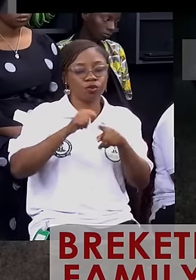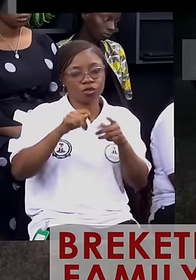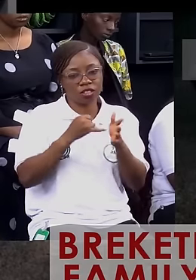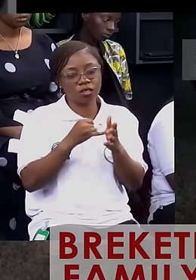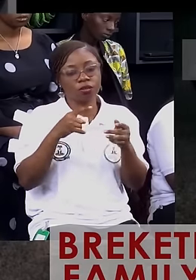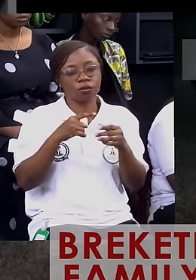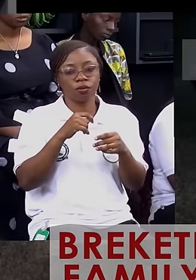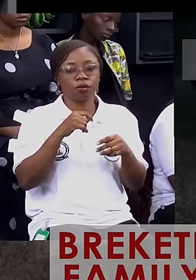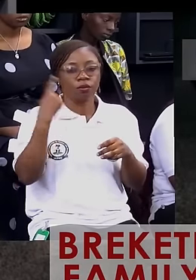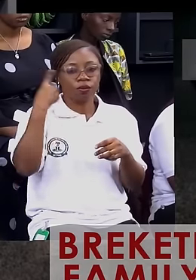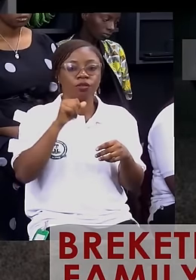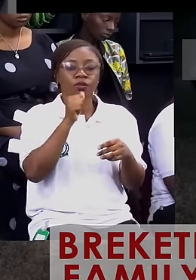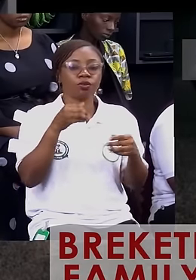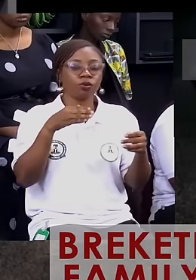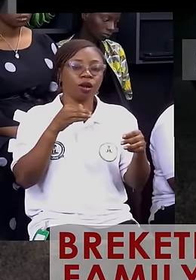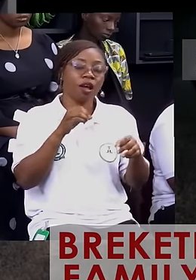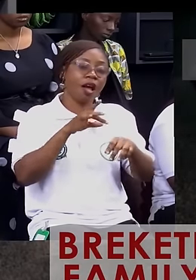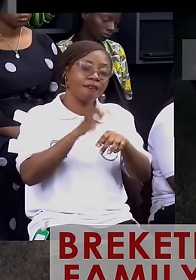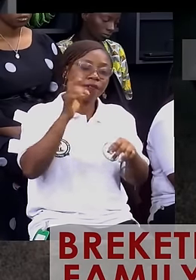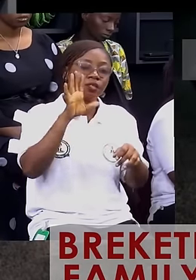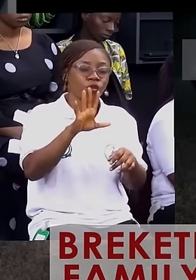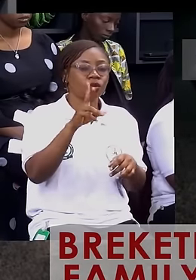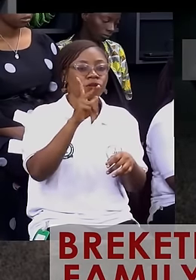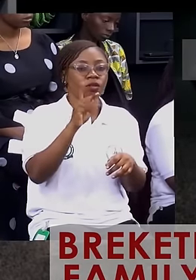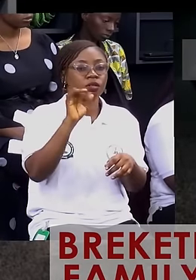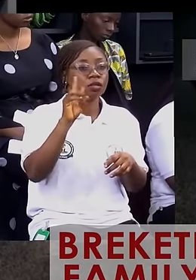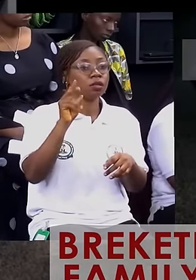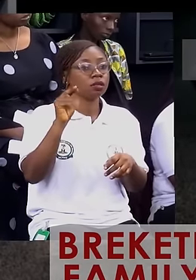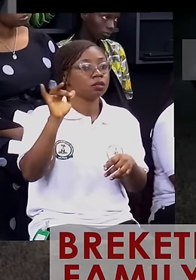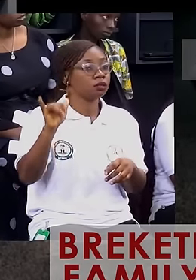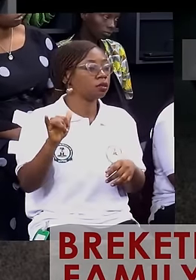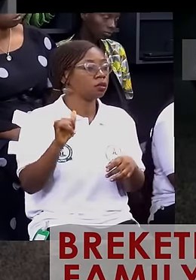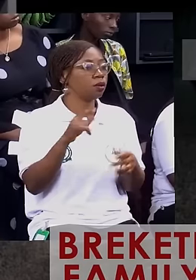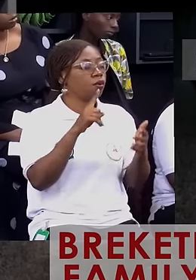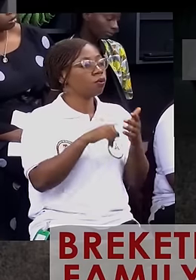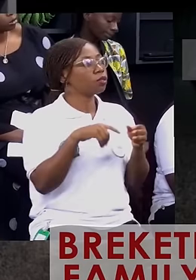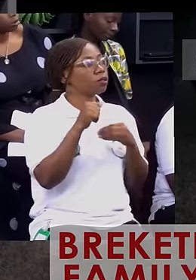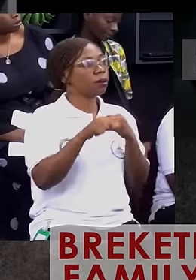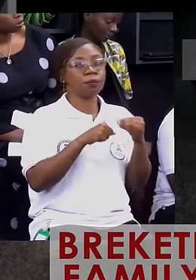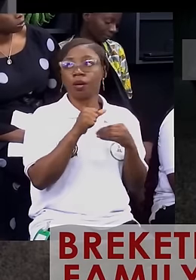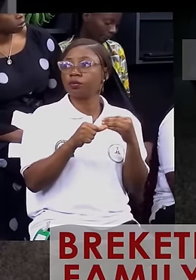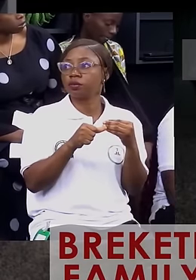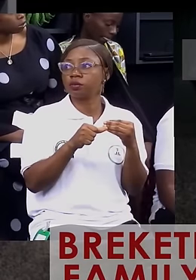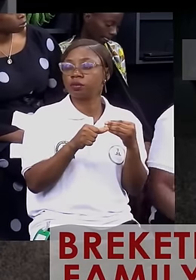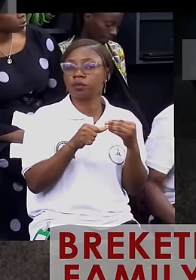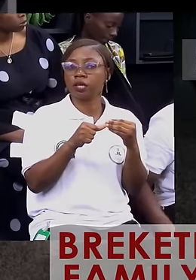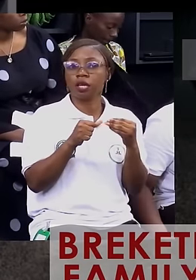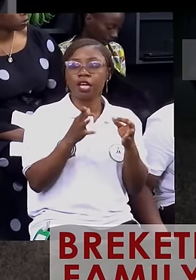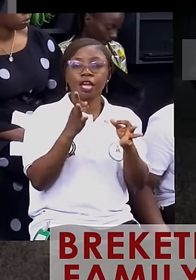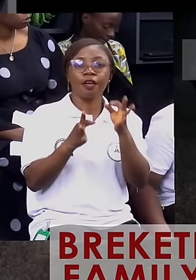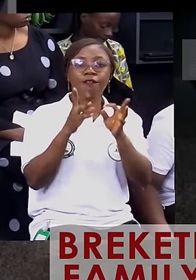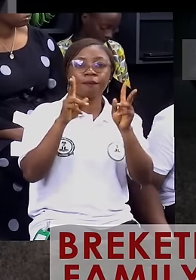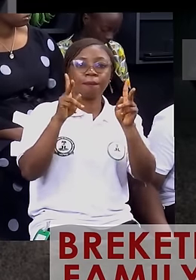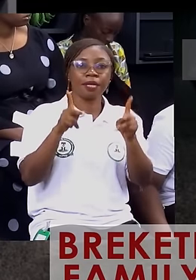your kidneys. What about this one where they talk, say, if person